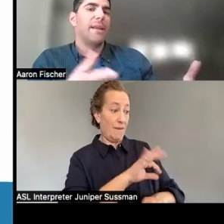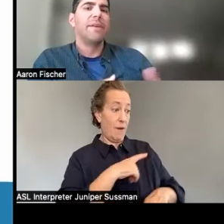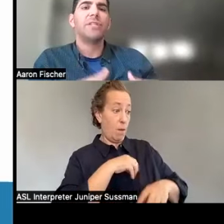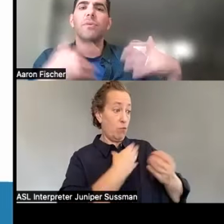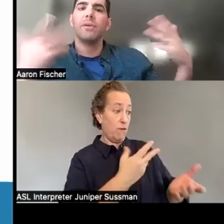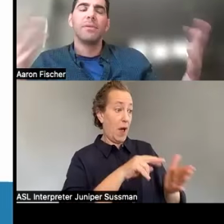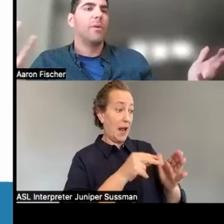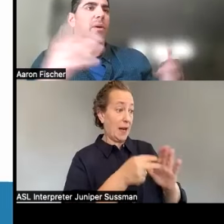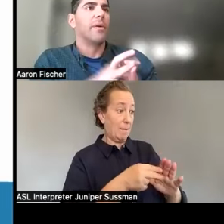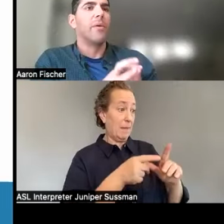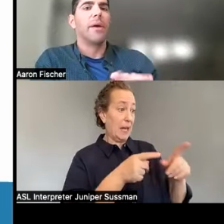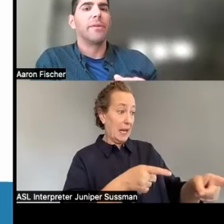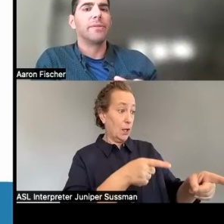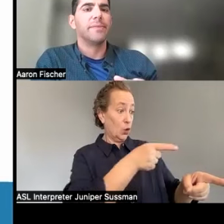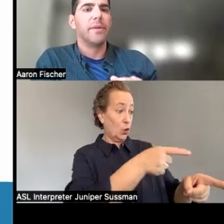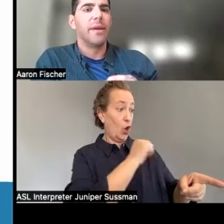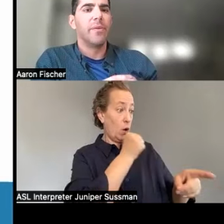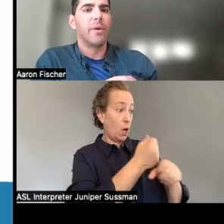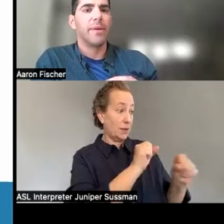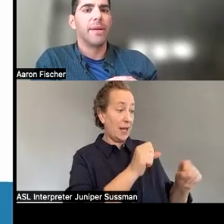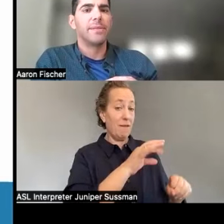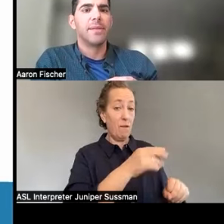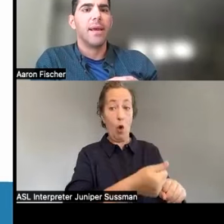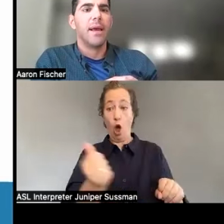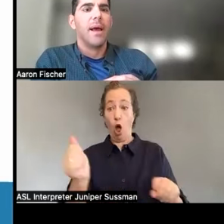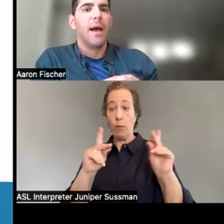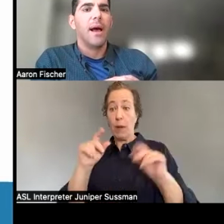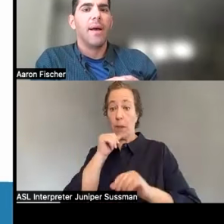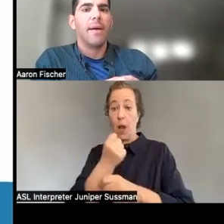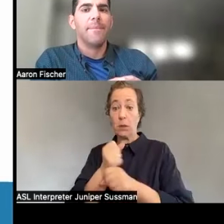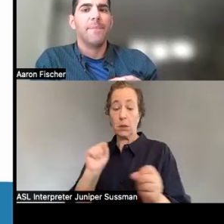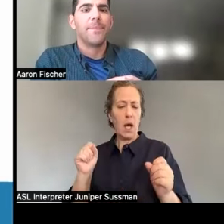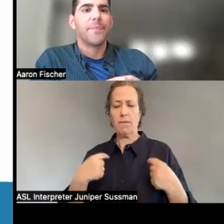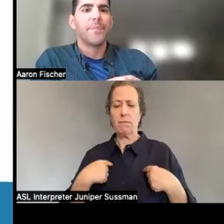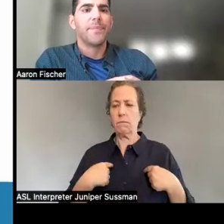of that individual or others in the workplace.